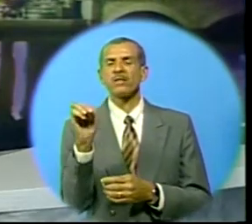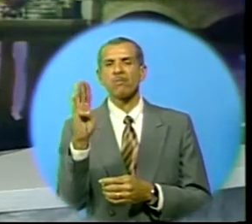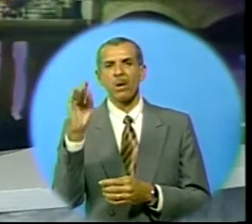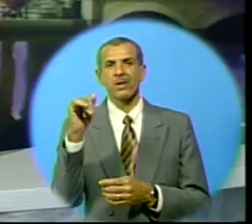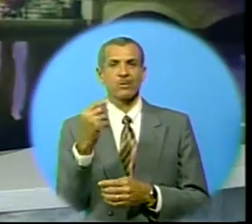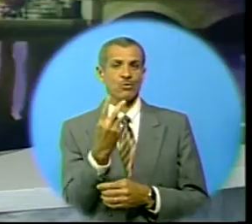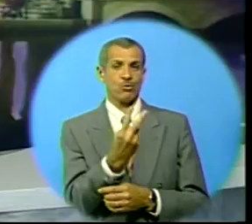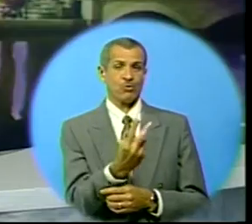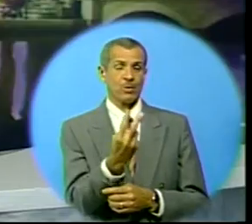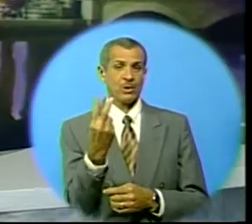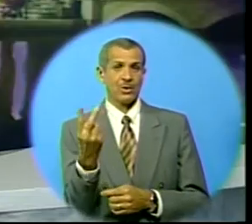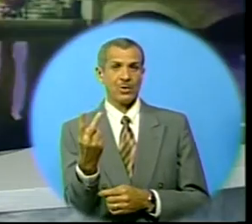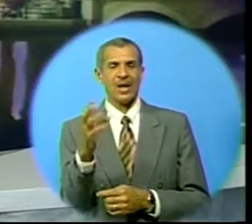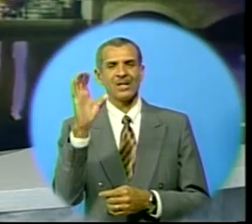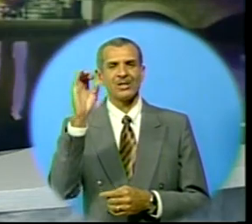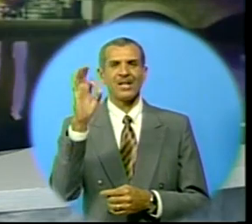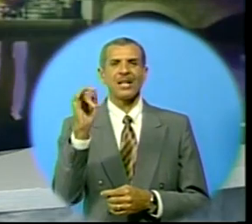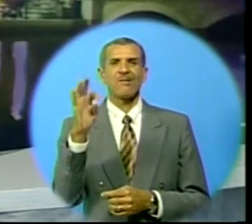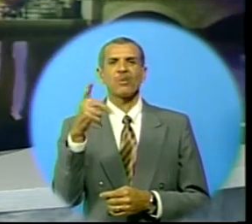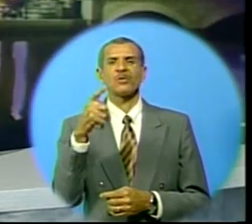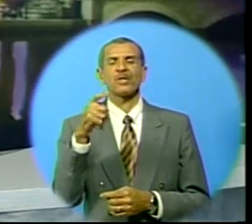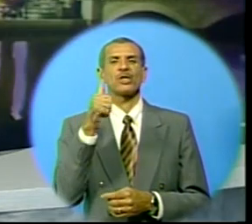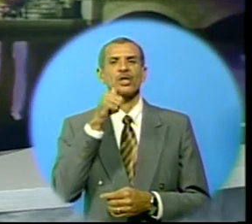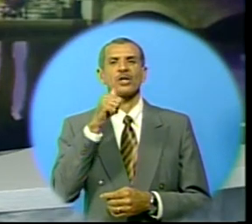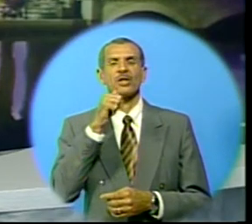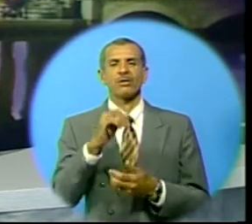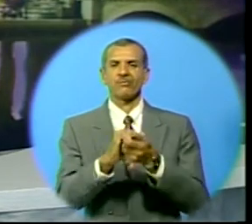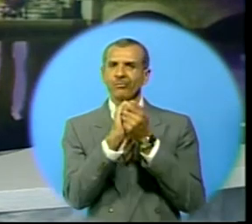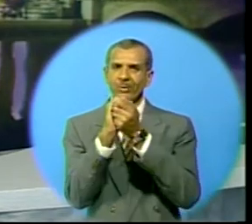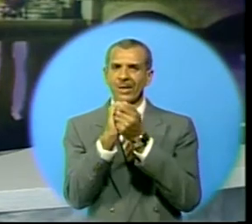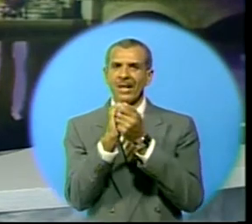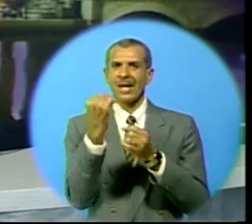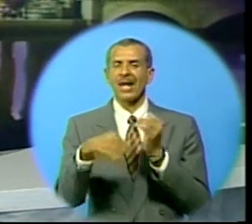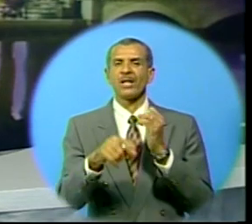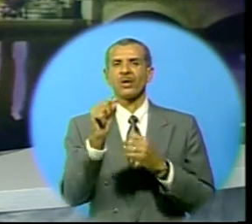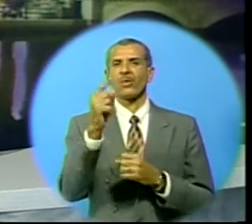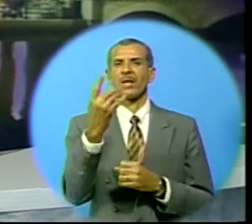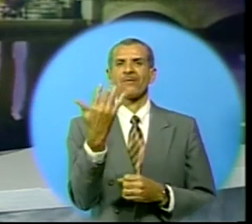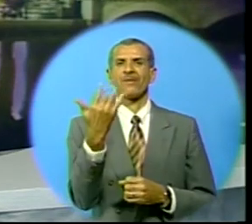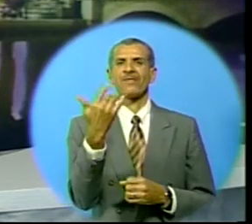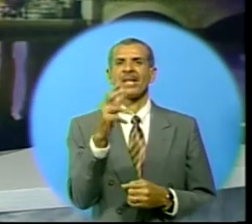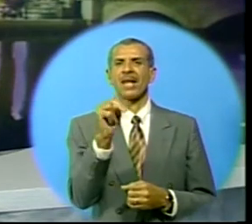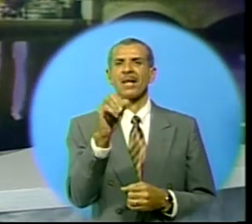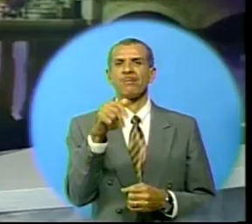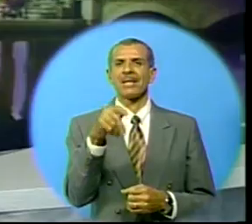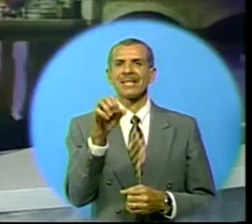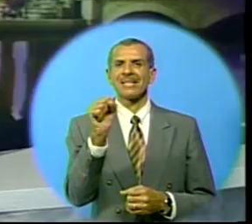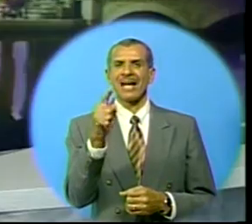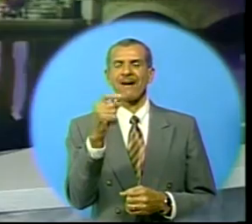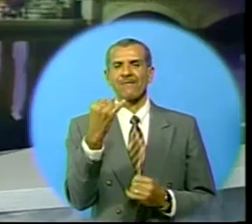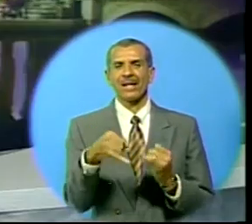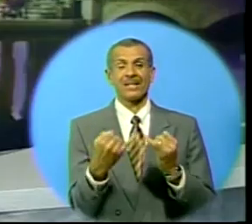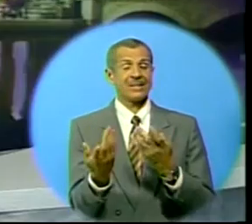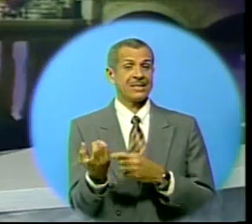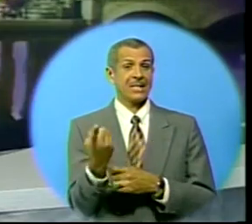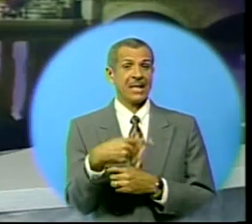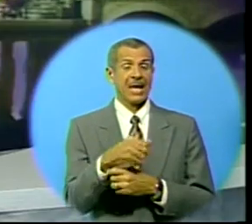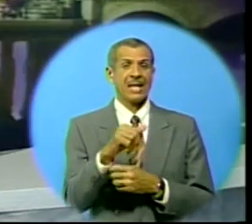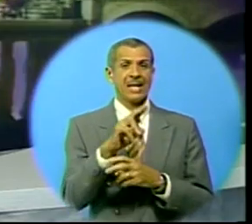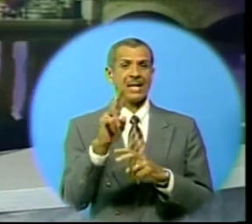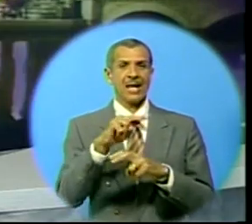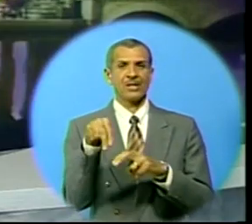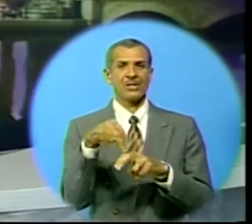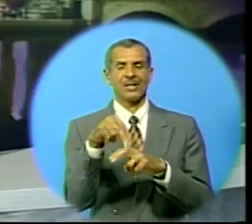2-2, while Charles F. Broome are the new girls champions at the end of the 2015 Pine Hill Knapsack Finals, which were today at the National